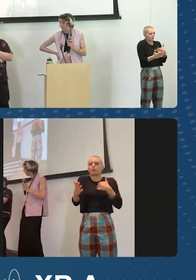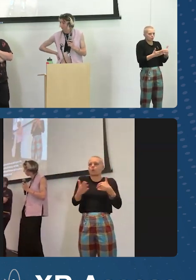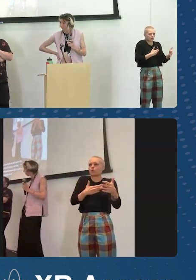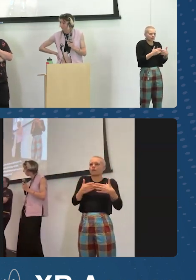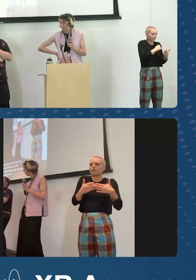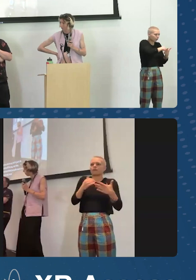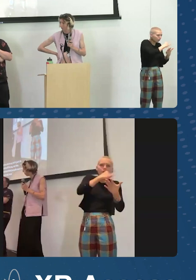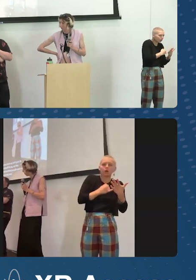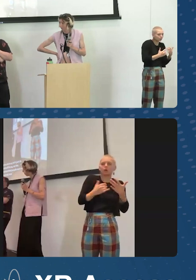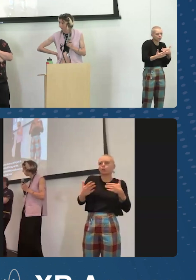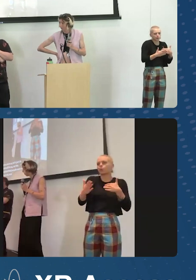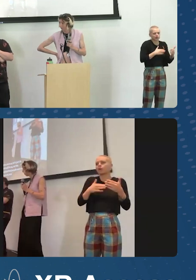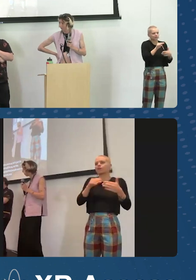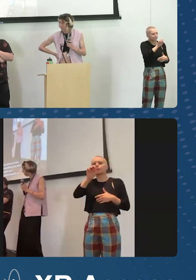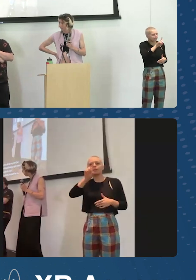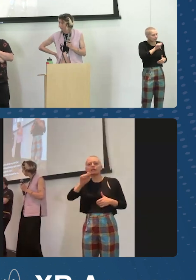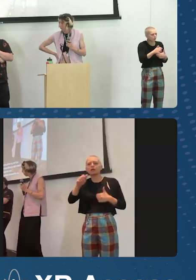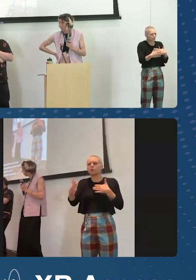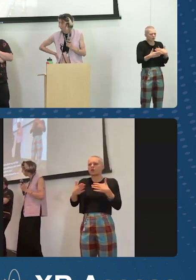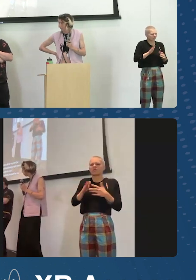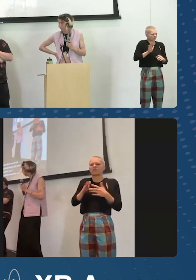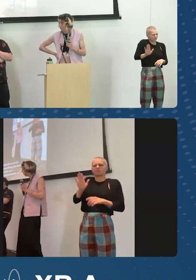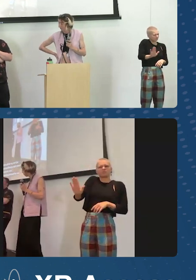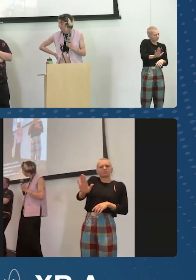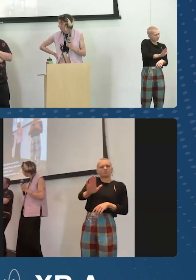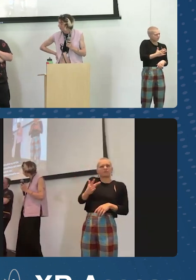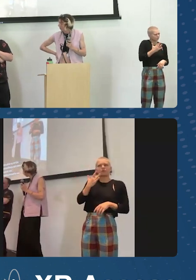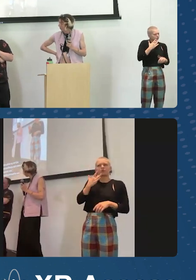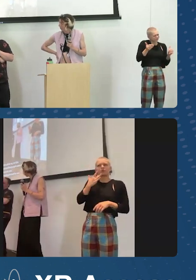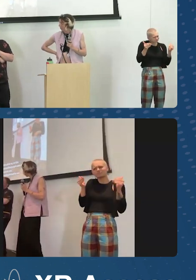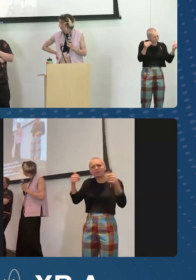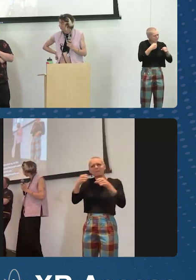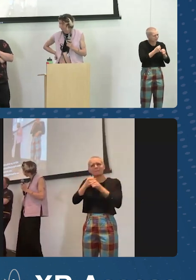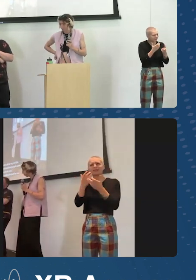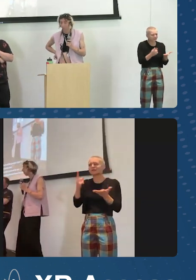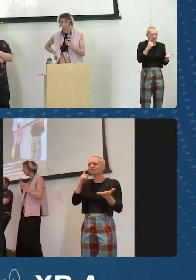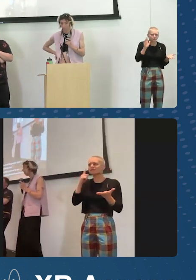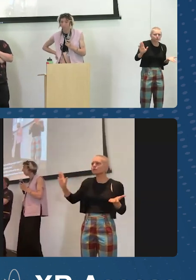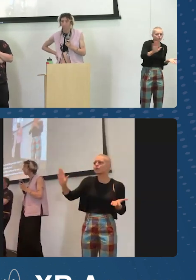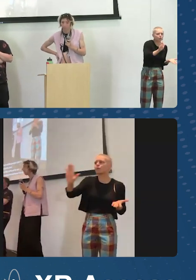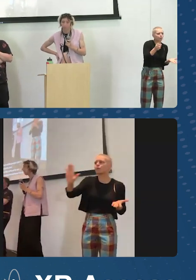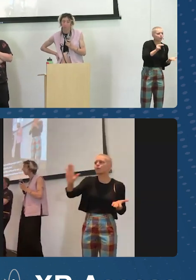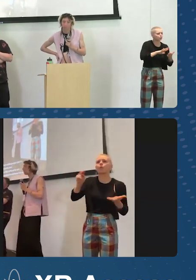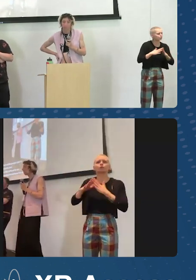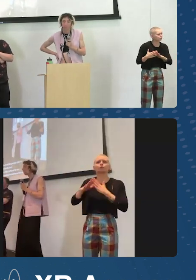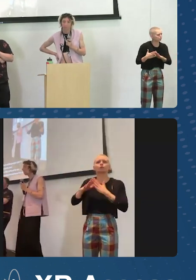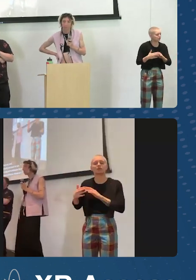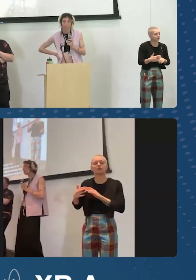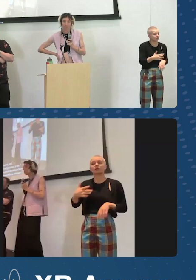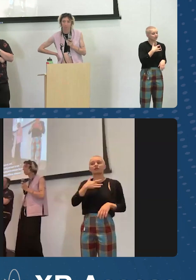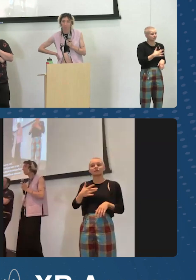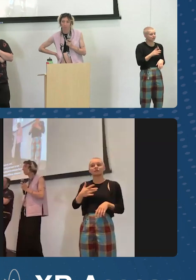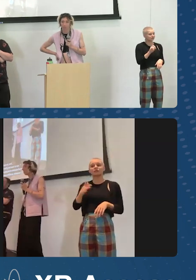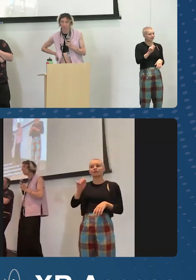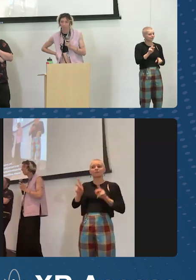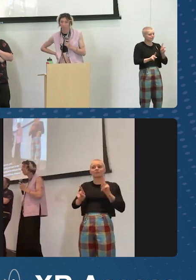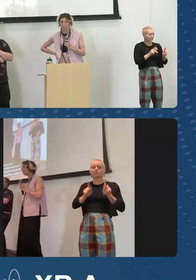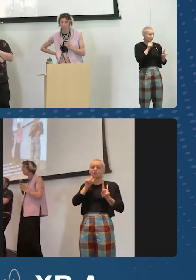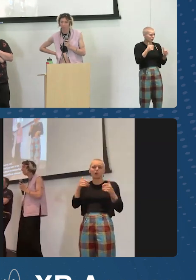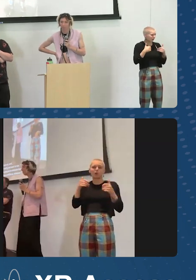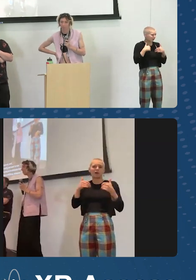medium, disabled folks, just make stuff for your own community. A lot of the times we don't have those tools,